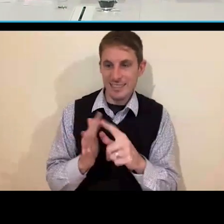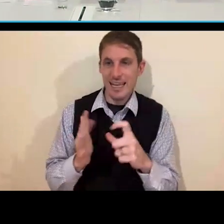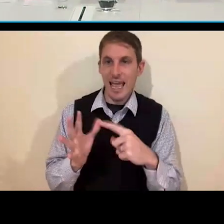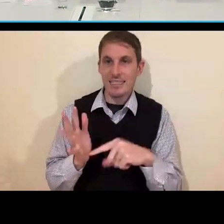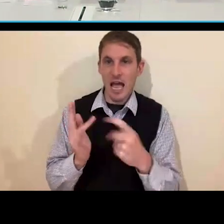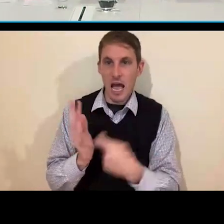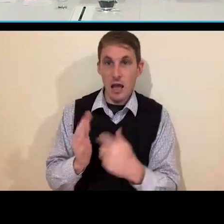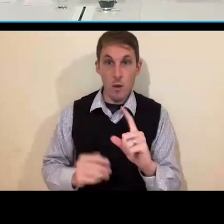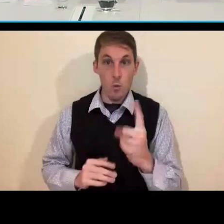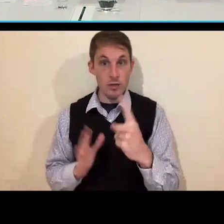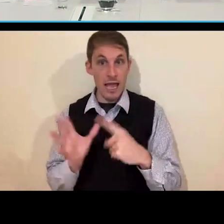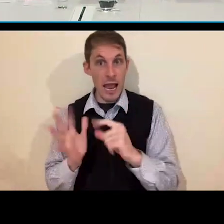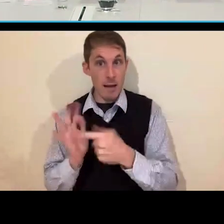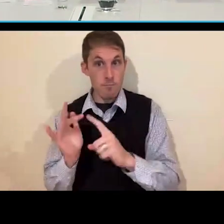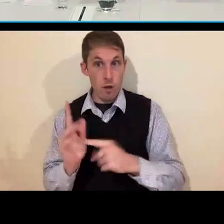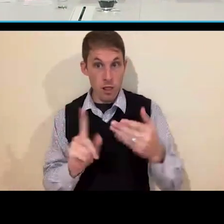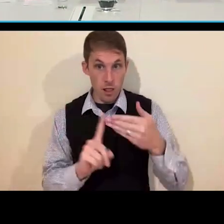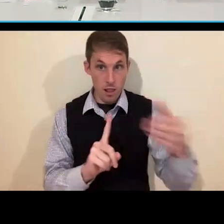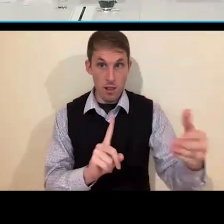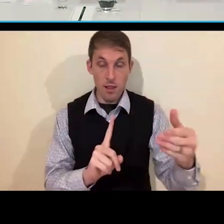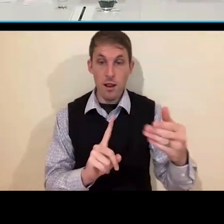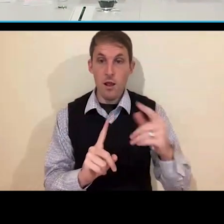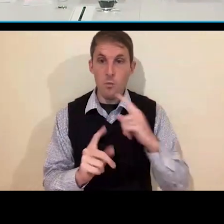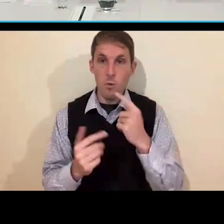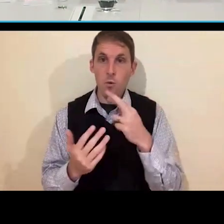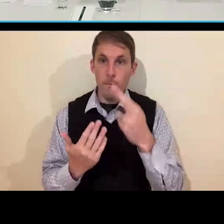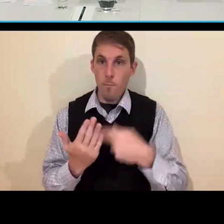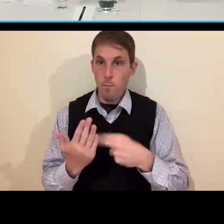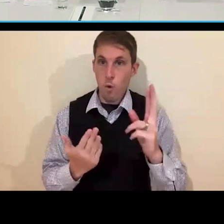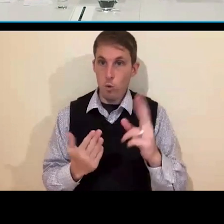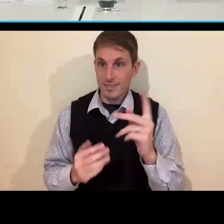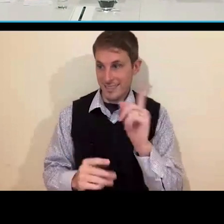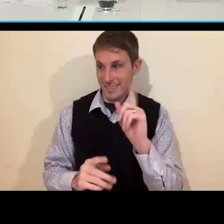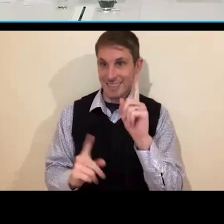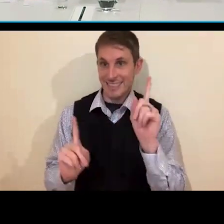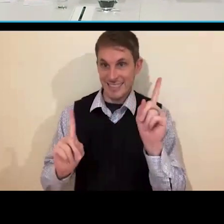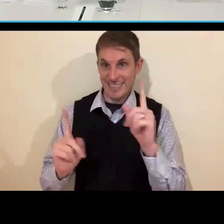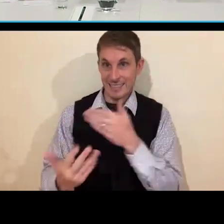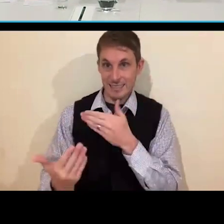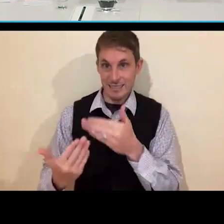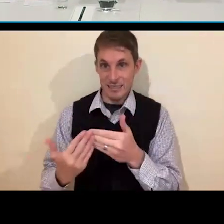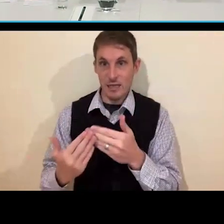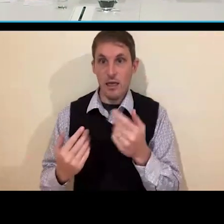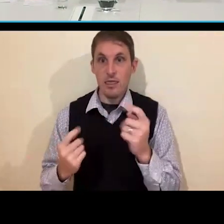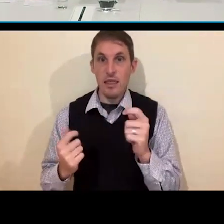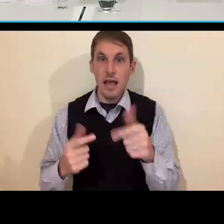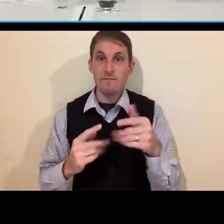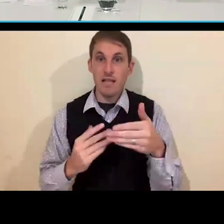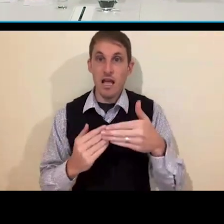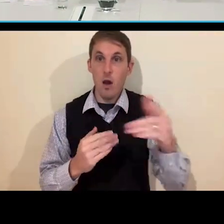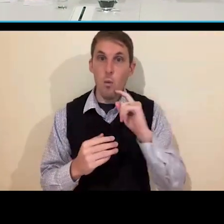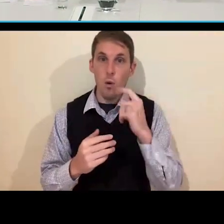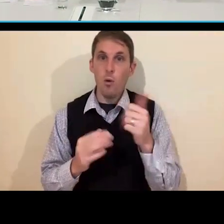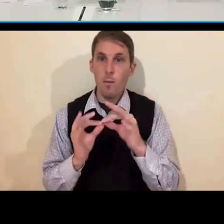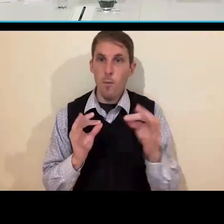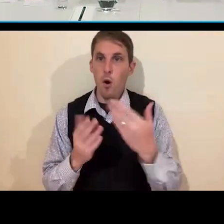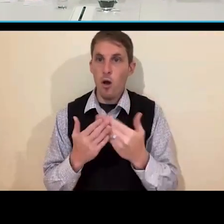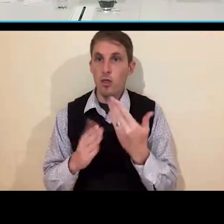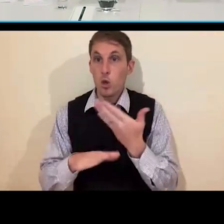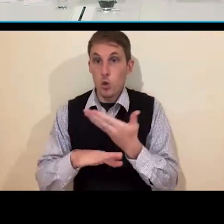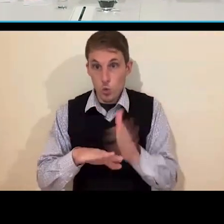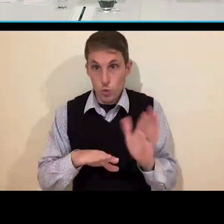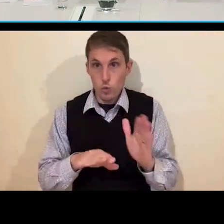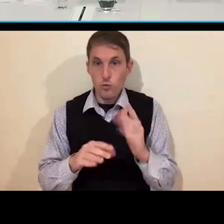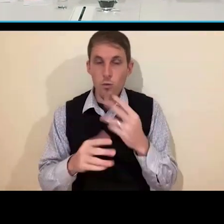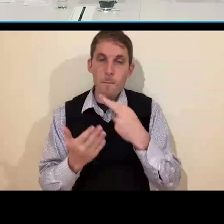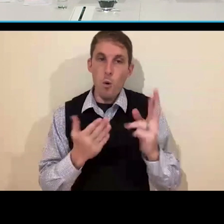1 April you'll be reporting the existing lot, this will be from around mid-year when you're reporting on these new measures that are the focus of